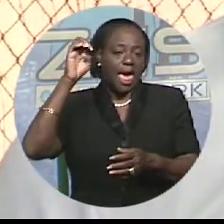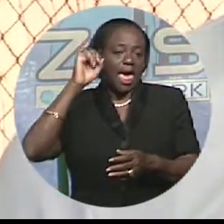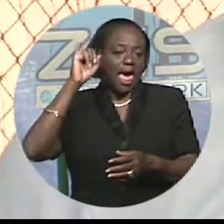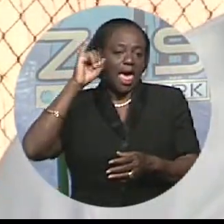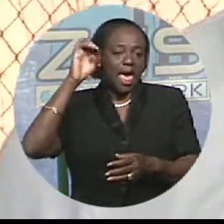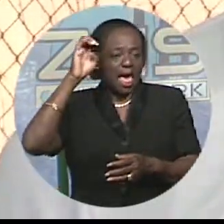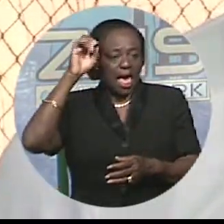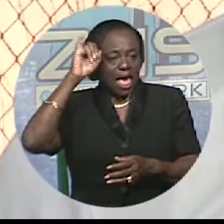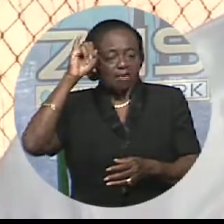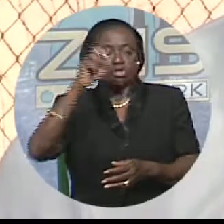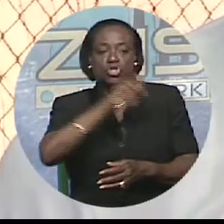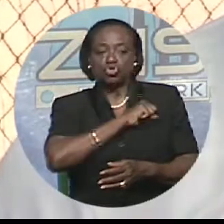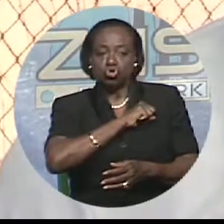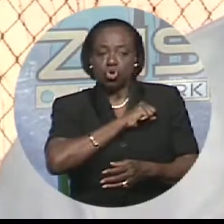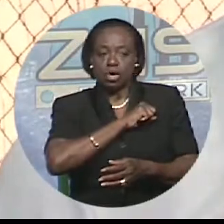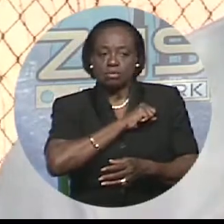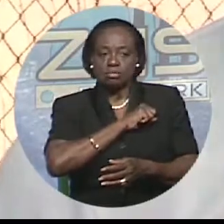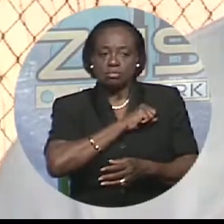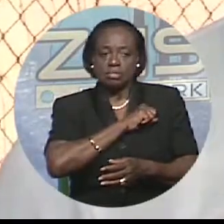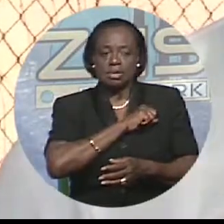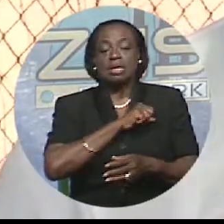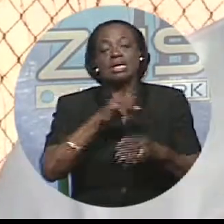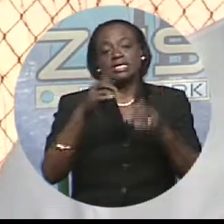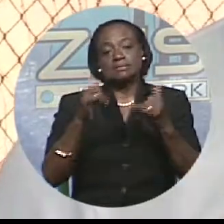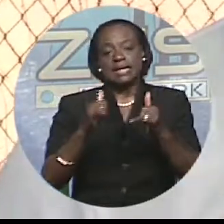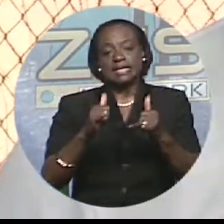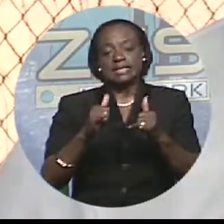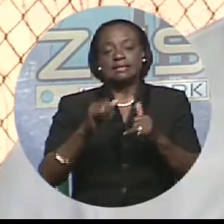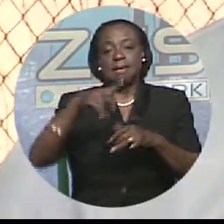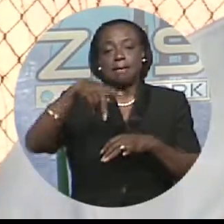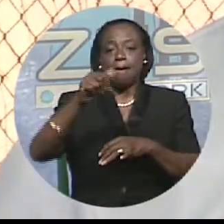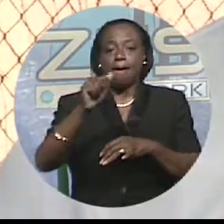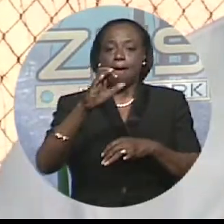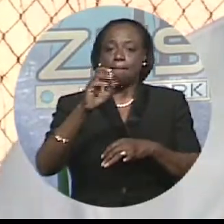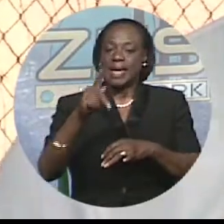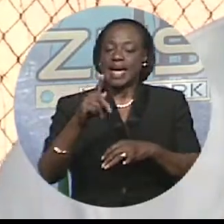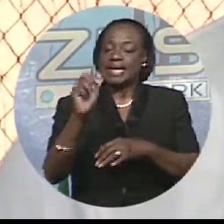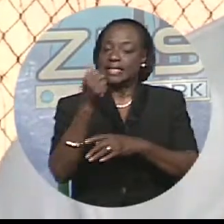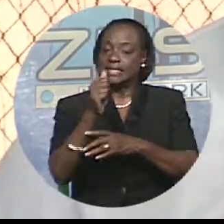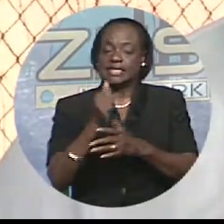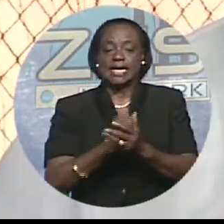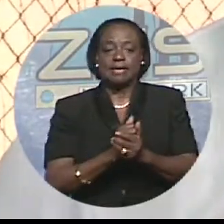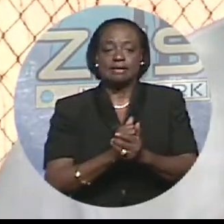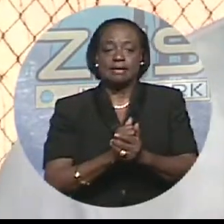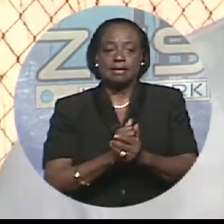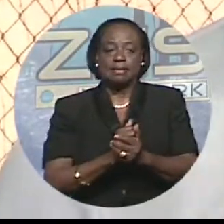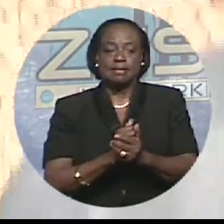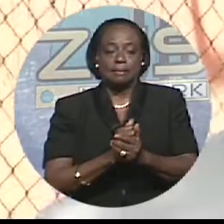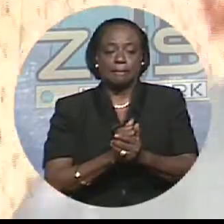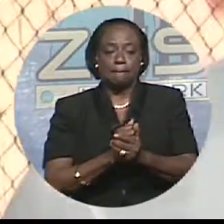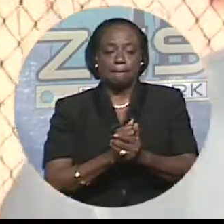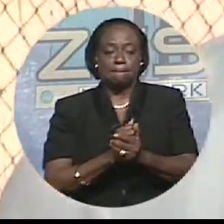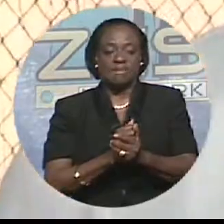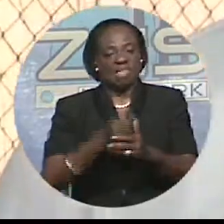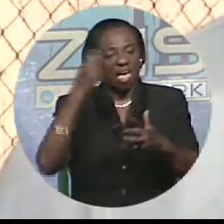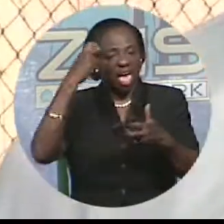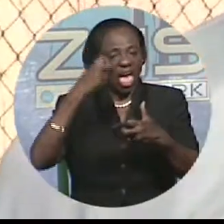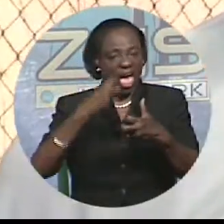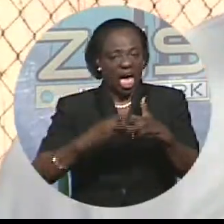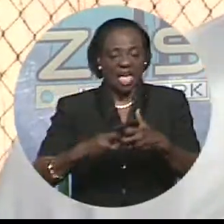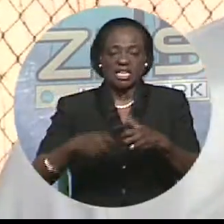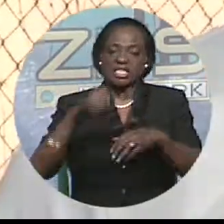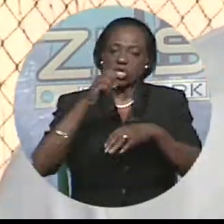at University of Colorado Buffalo, who plays in the Pac-10. Pac-10 is one of the best or most toughest conference for tennis in the